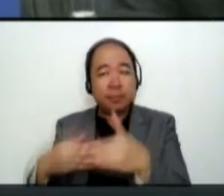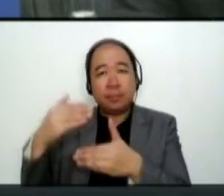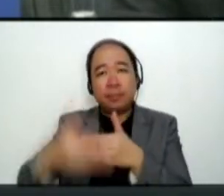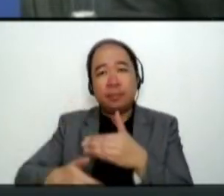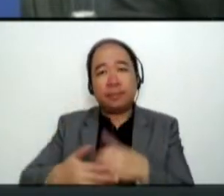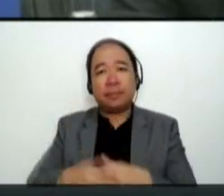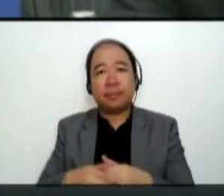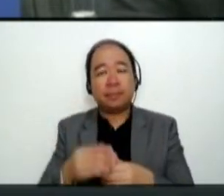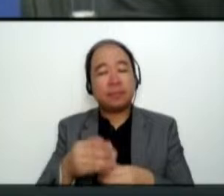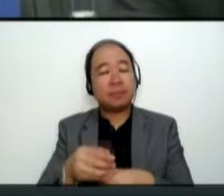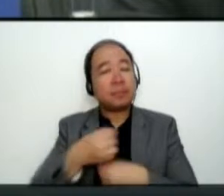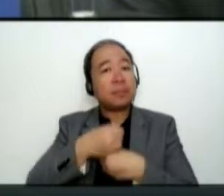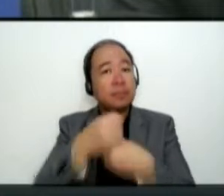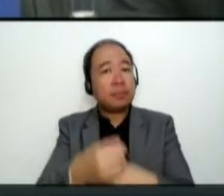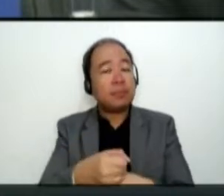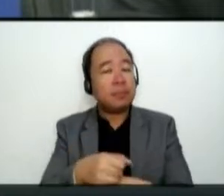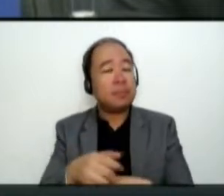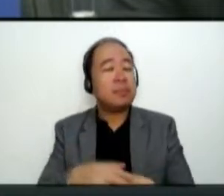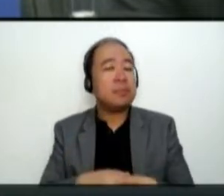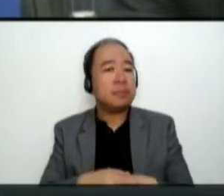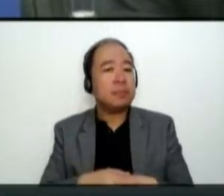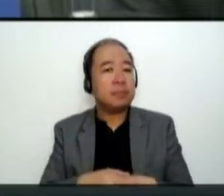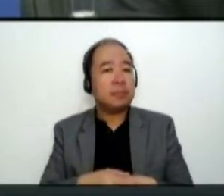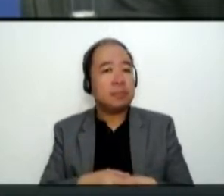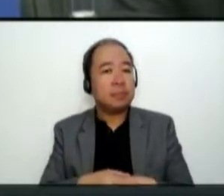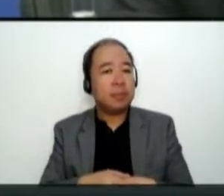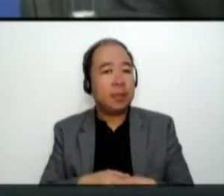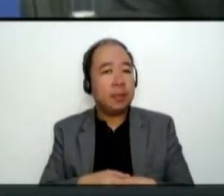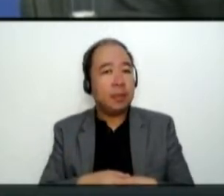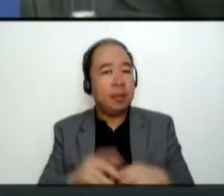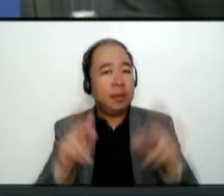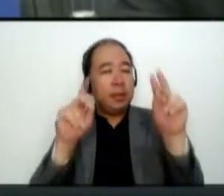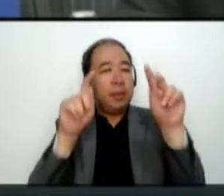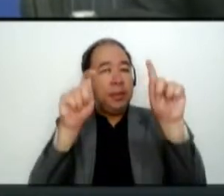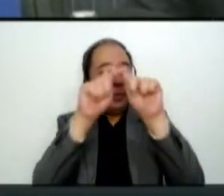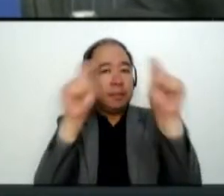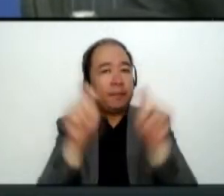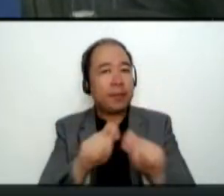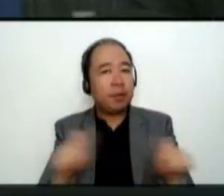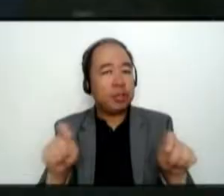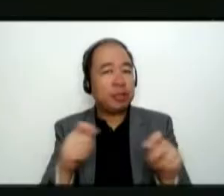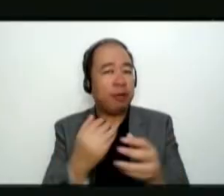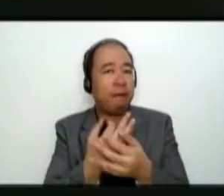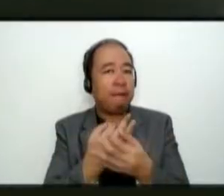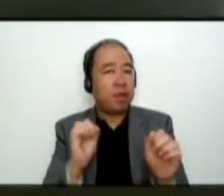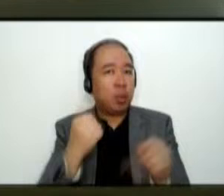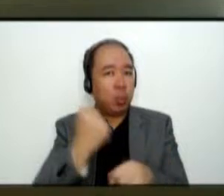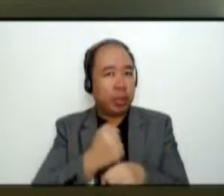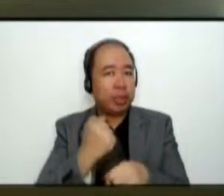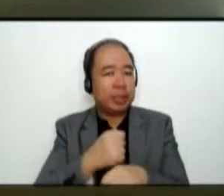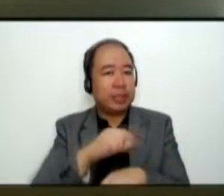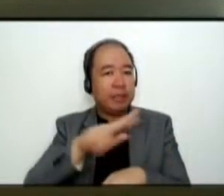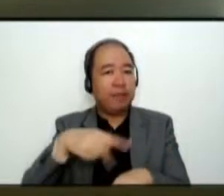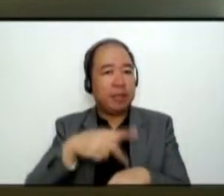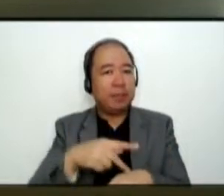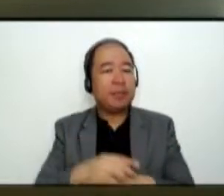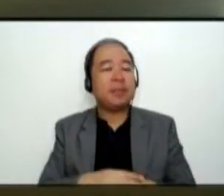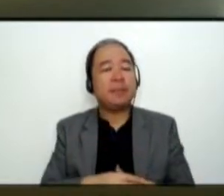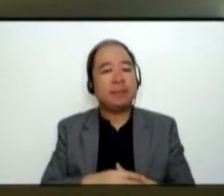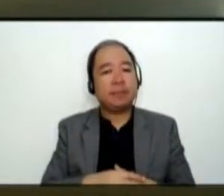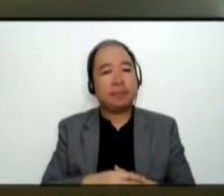distinguished delegate of Federation of Free Workers, the Philippines, whom I now invite to take the